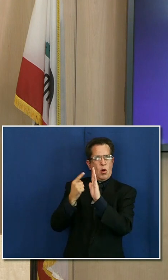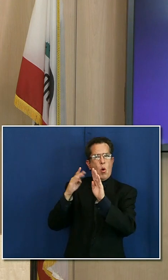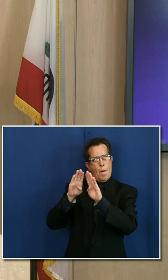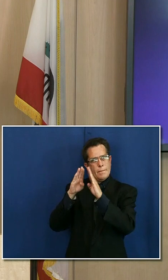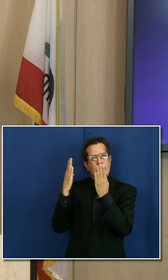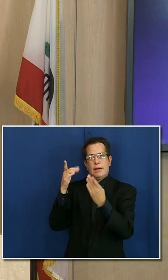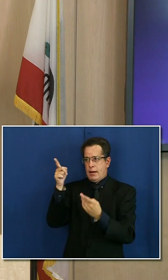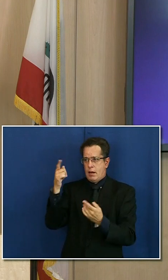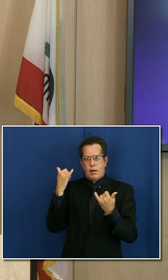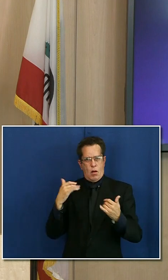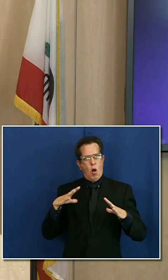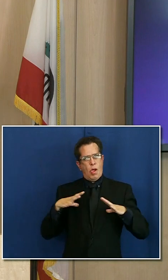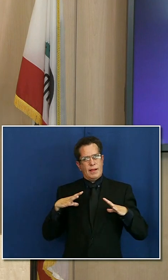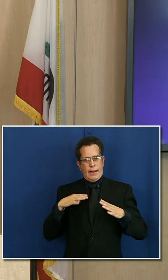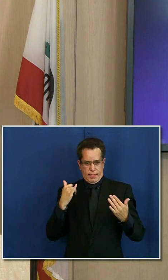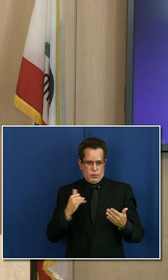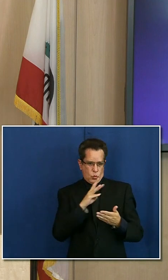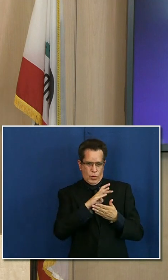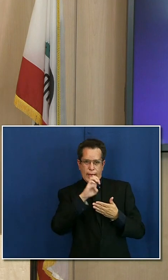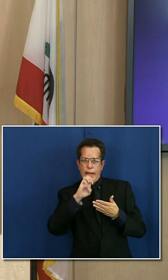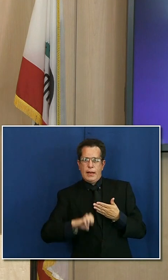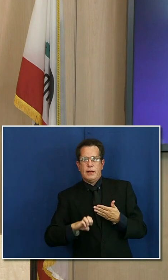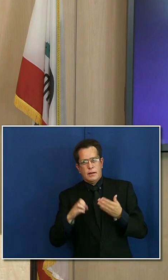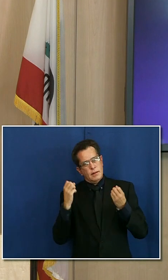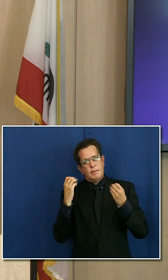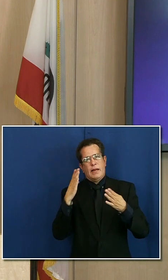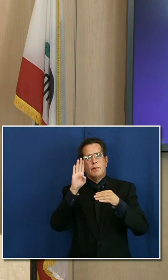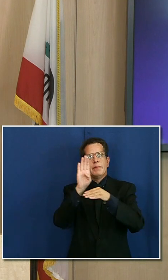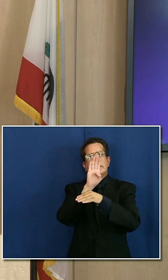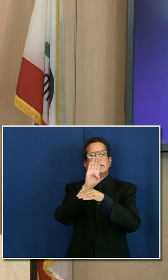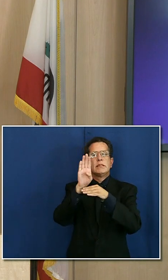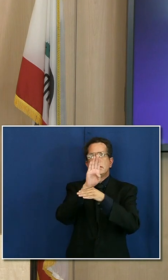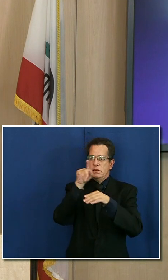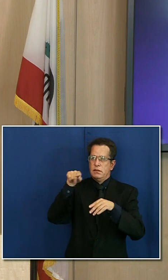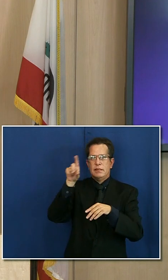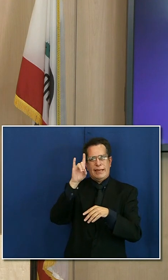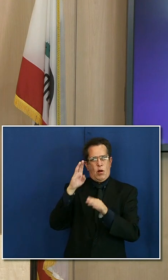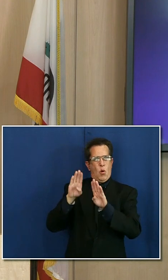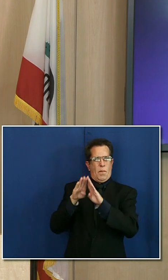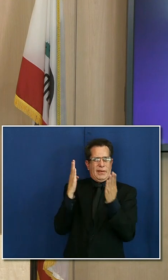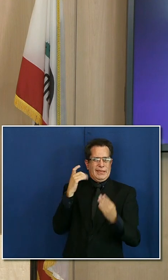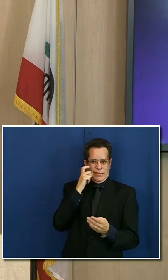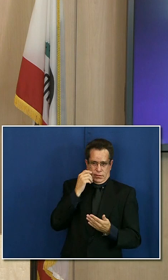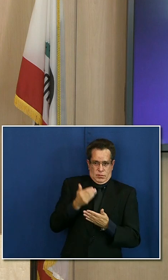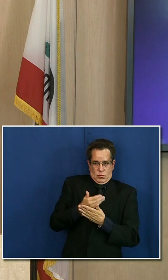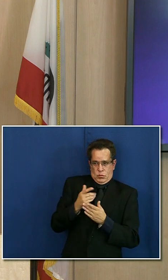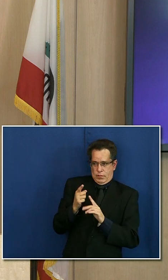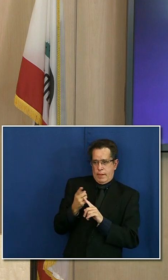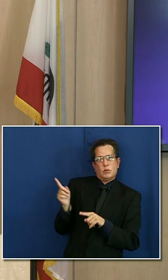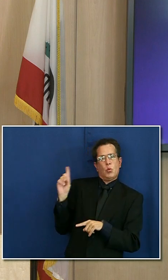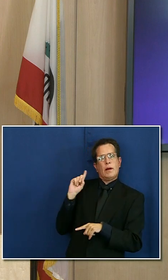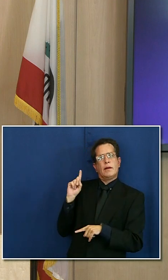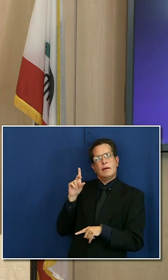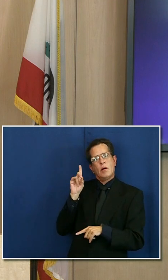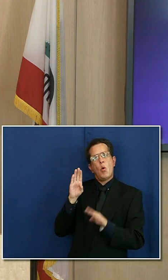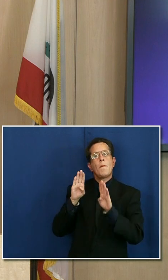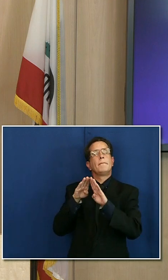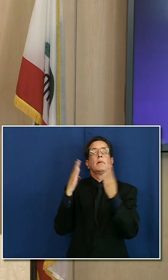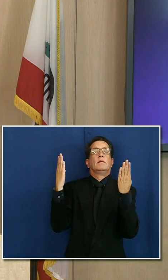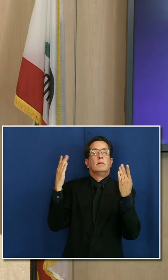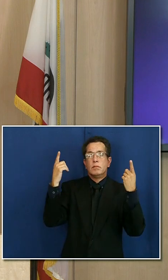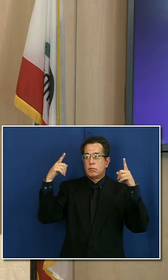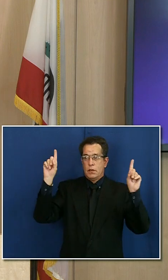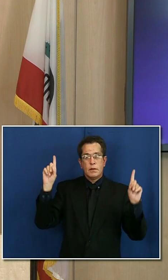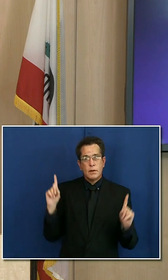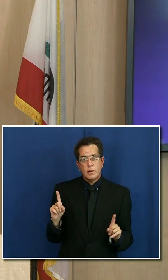a major holiday this weekend, and we have a number of businesses that were reopened just about a week ago